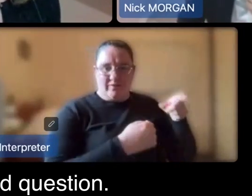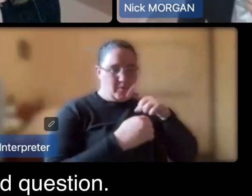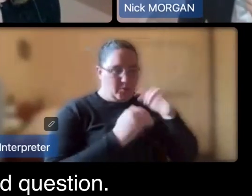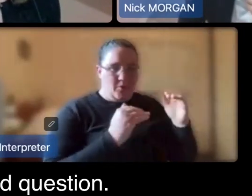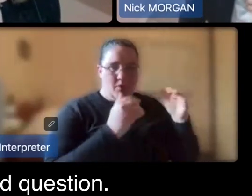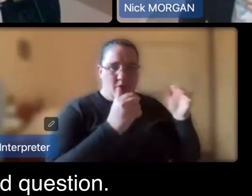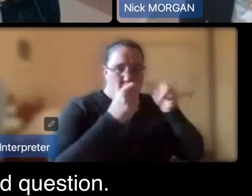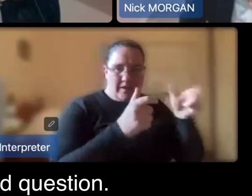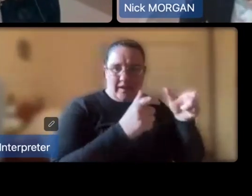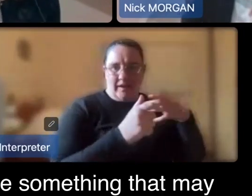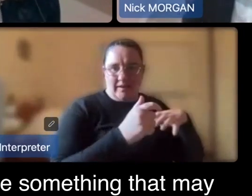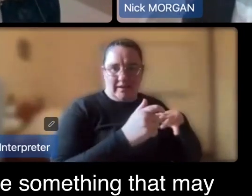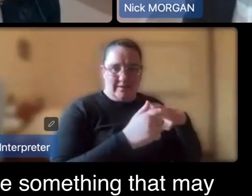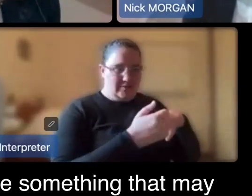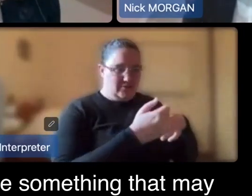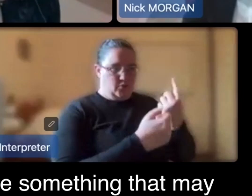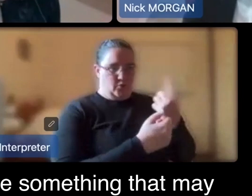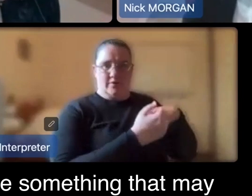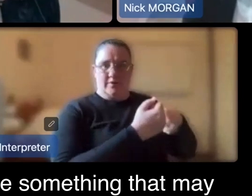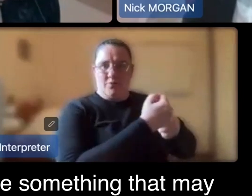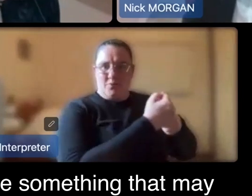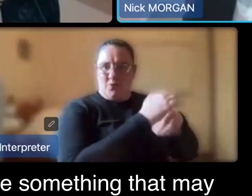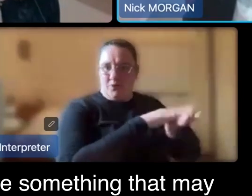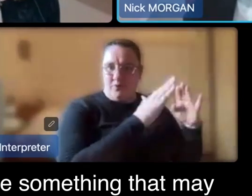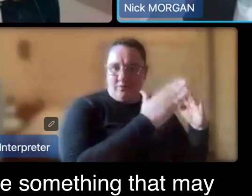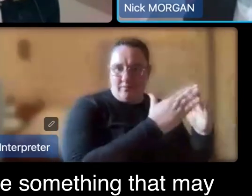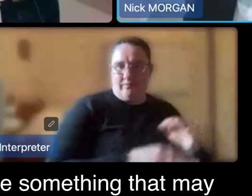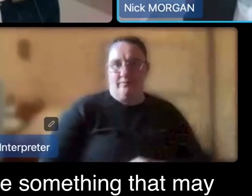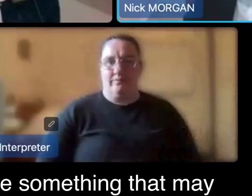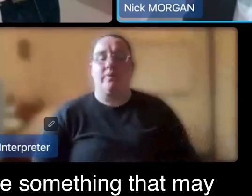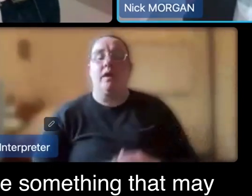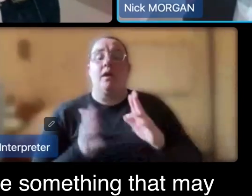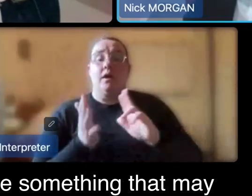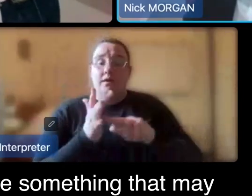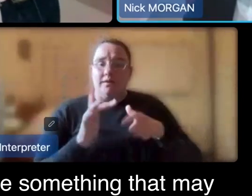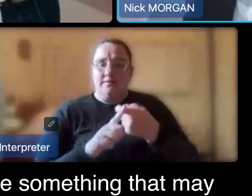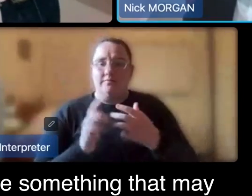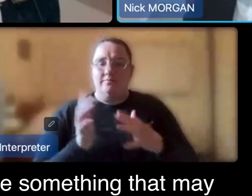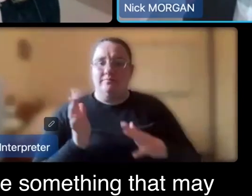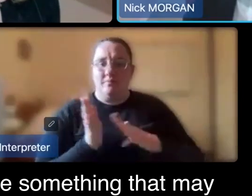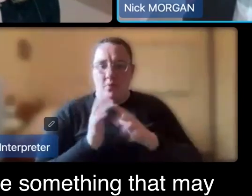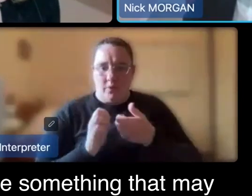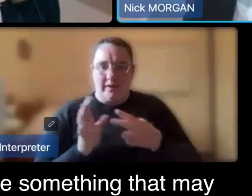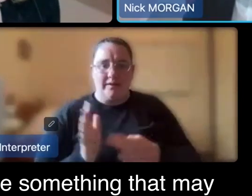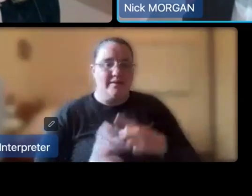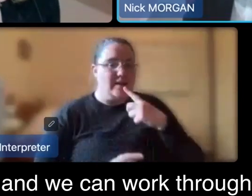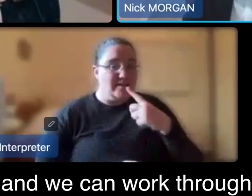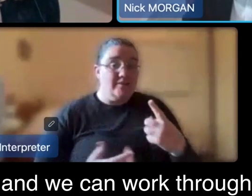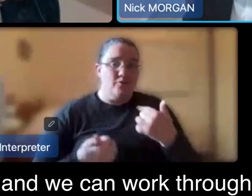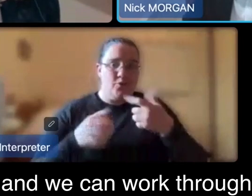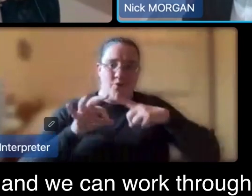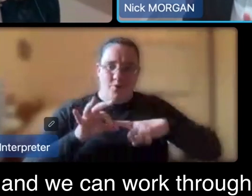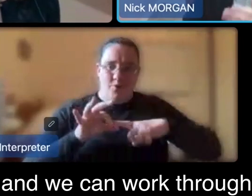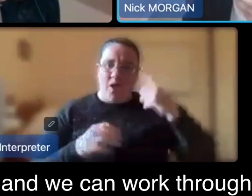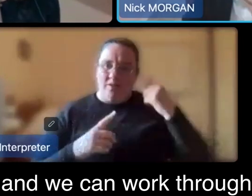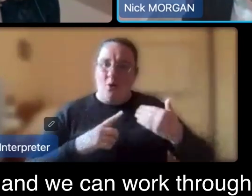Yeah, I mean, it's a good question. I think that'll be over time something that may start